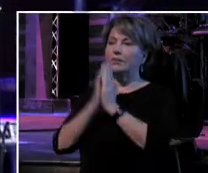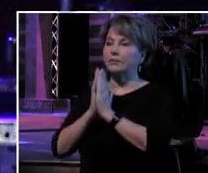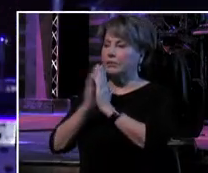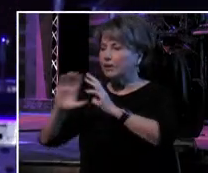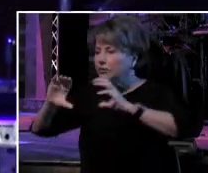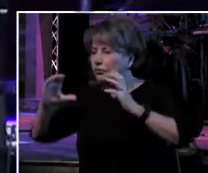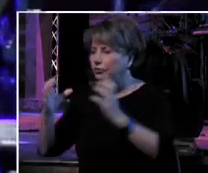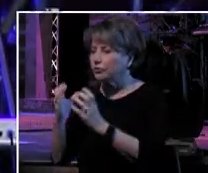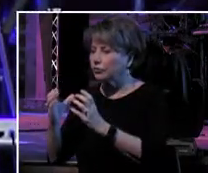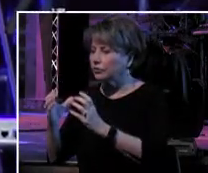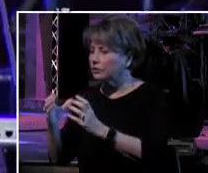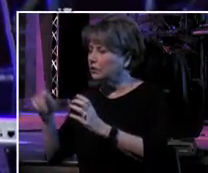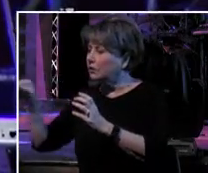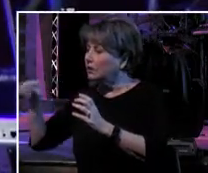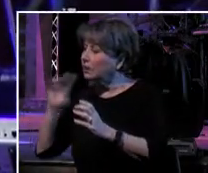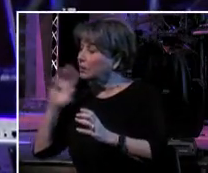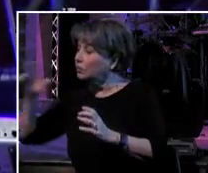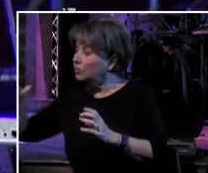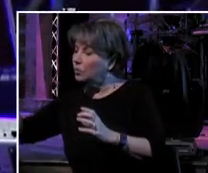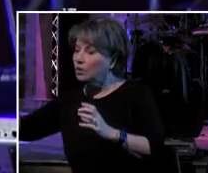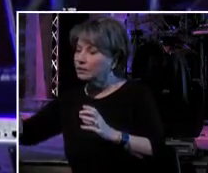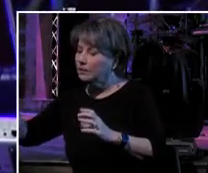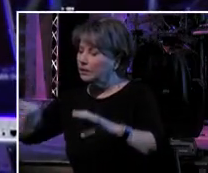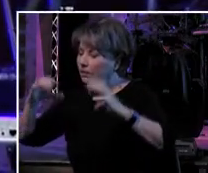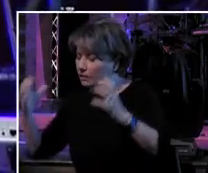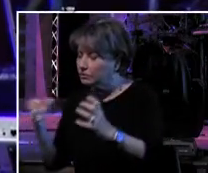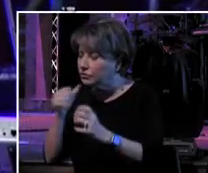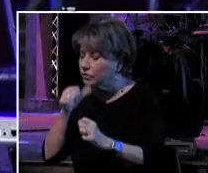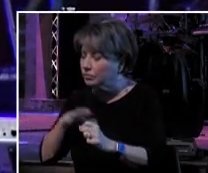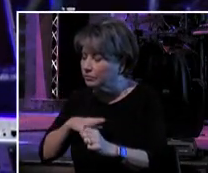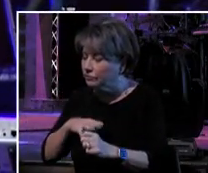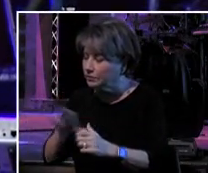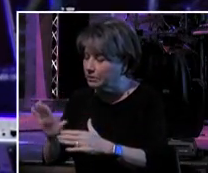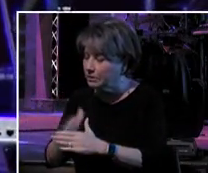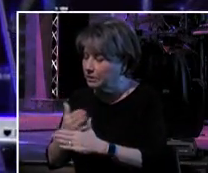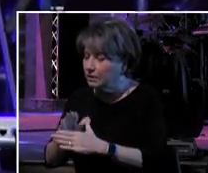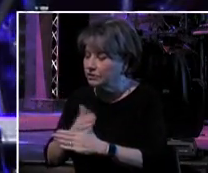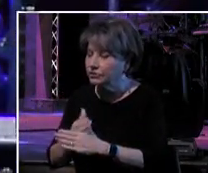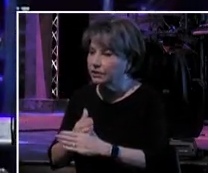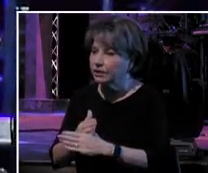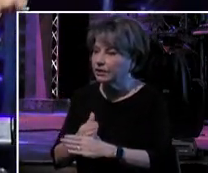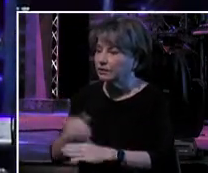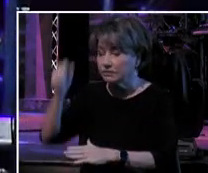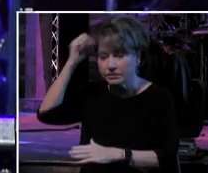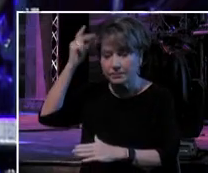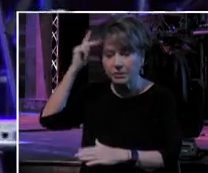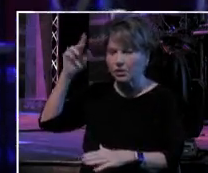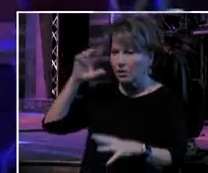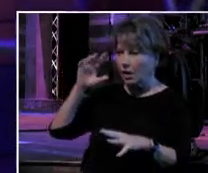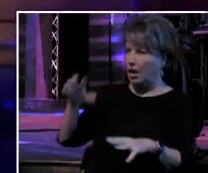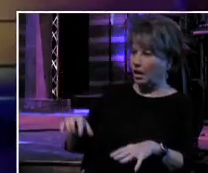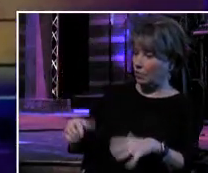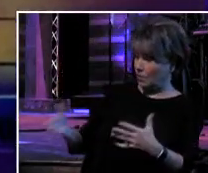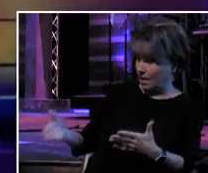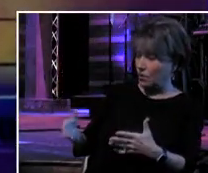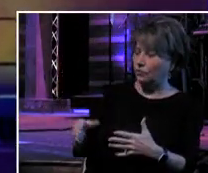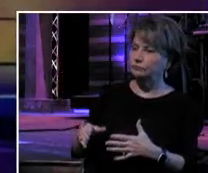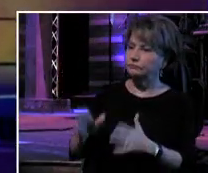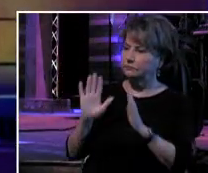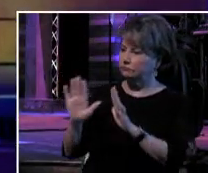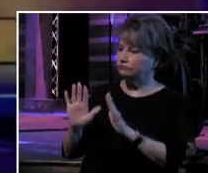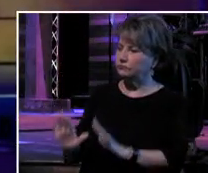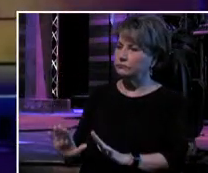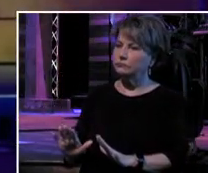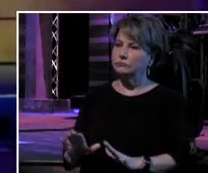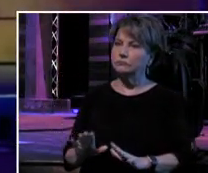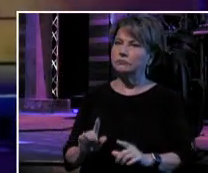were Jewish women. He shared the gospel. They believed, and that started the church. That was the first day. Until now, we'll learn about what